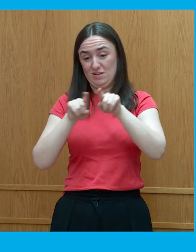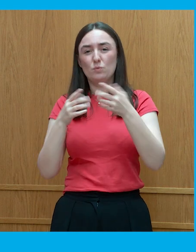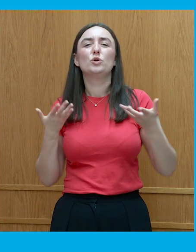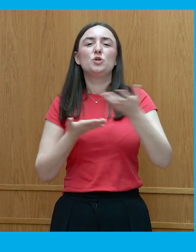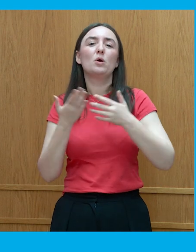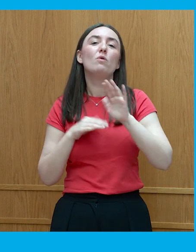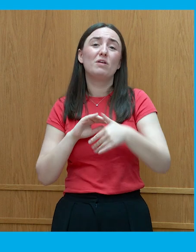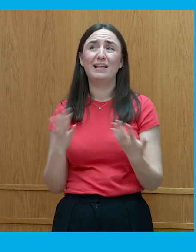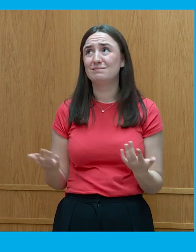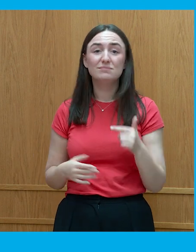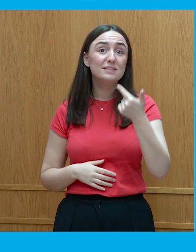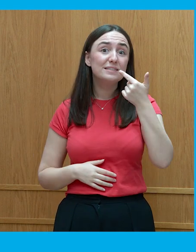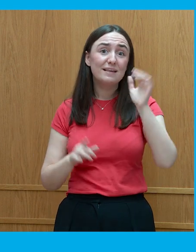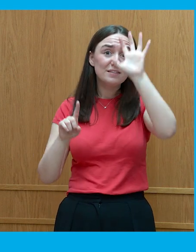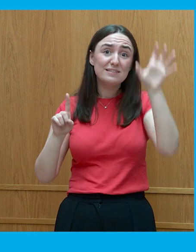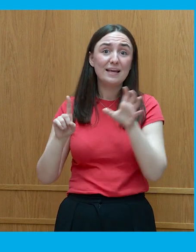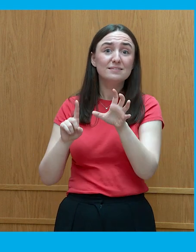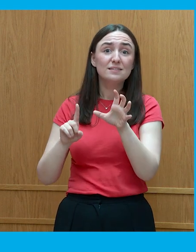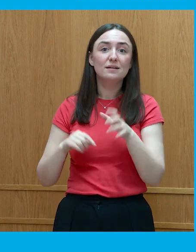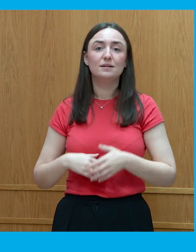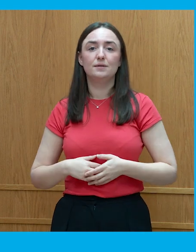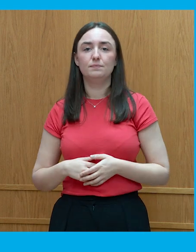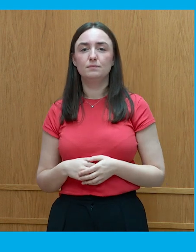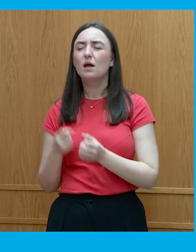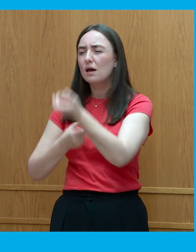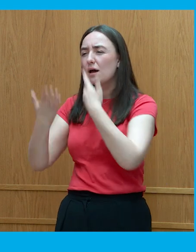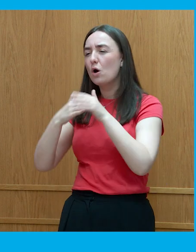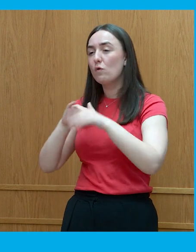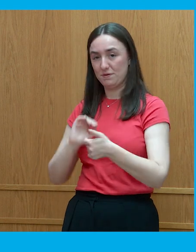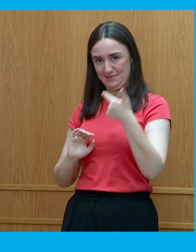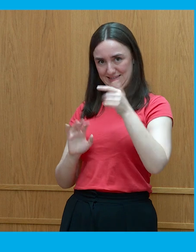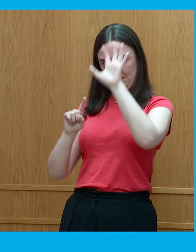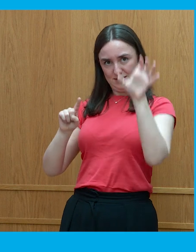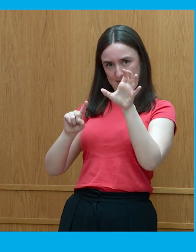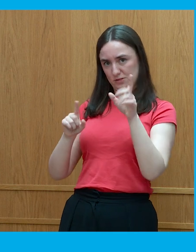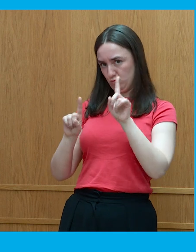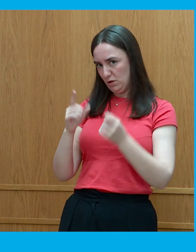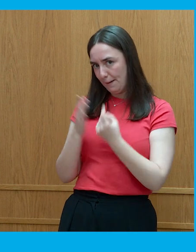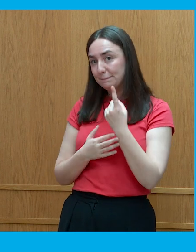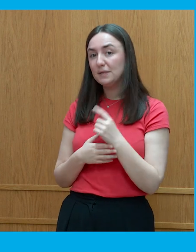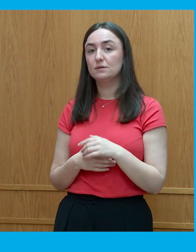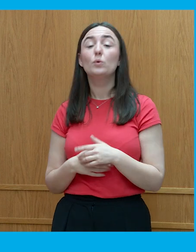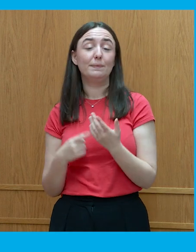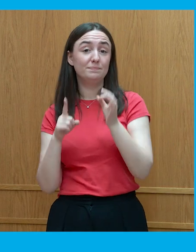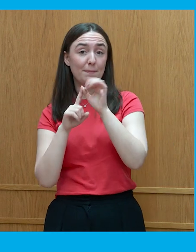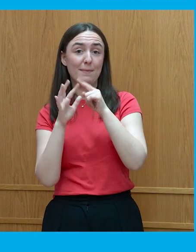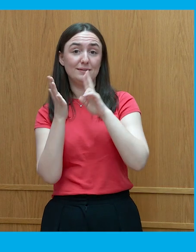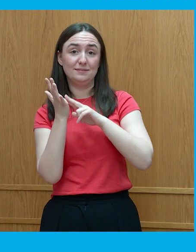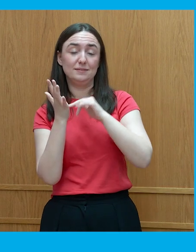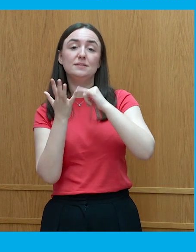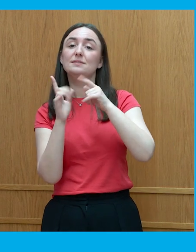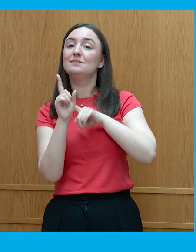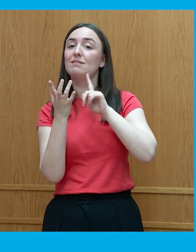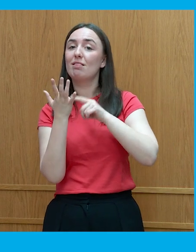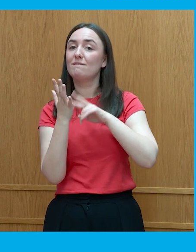Seven states. Yeah. Tell us a bit about those states then, Jason. So Pennsylvania, Michigan,